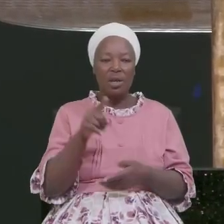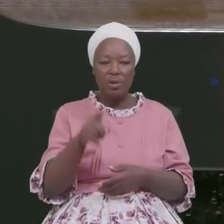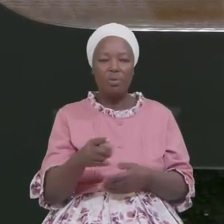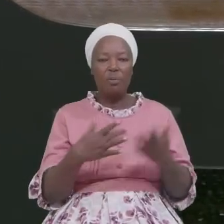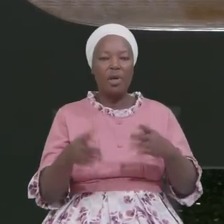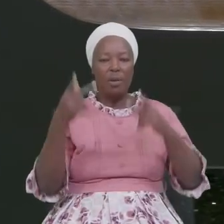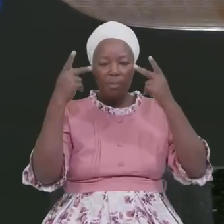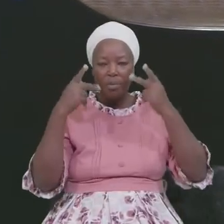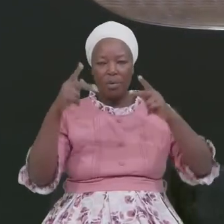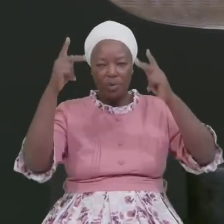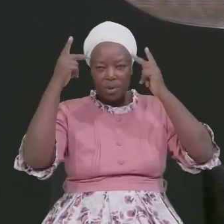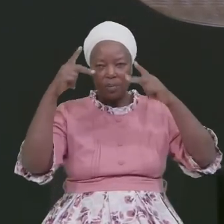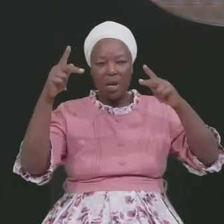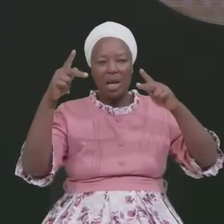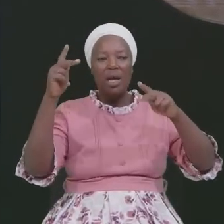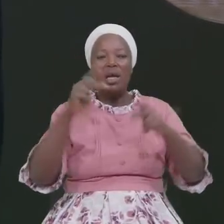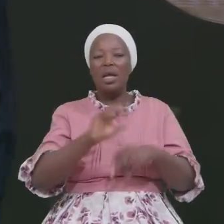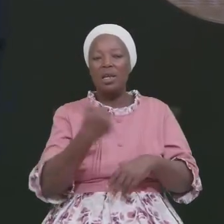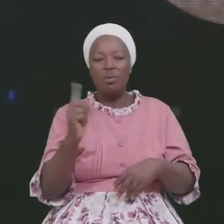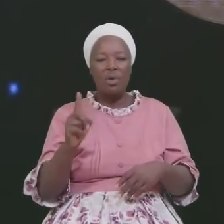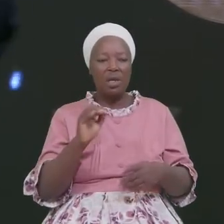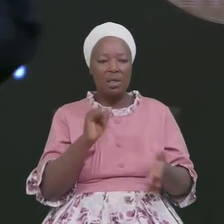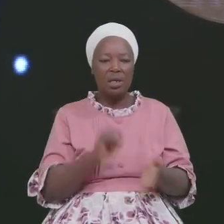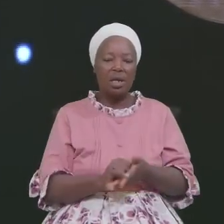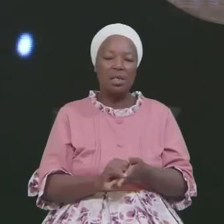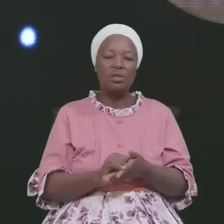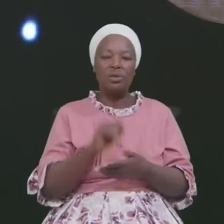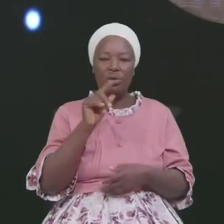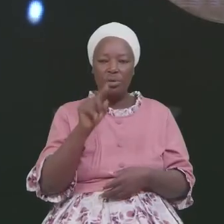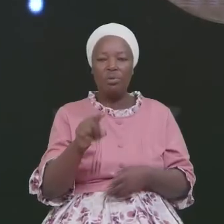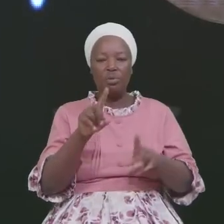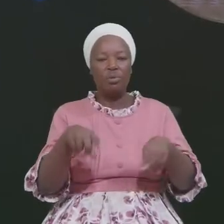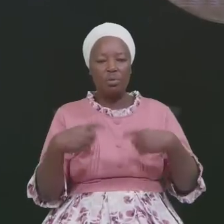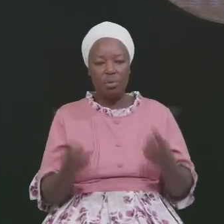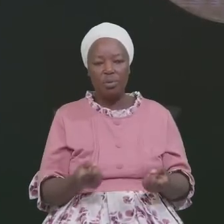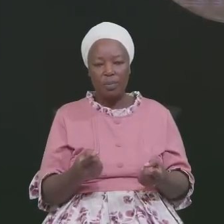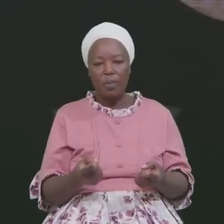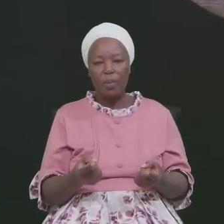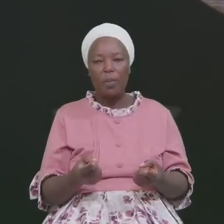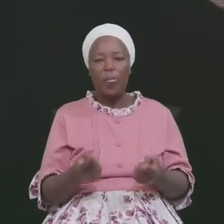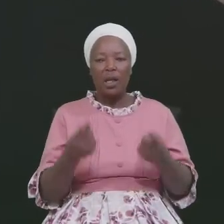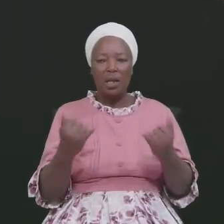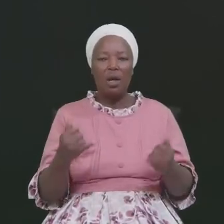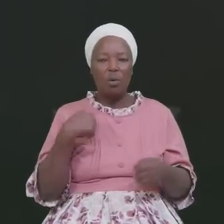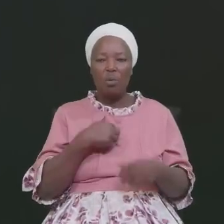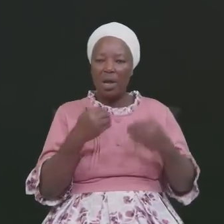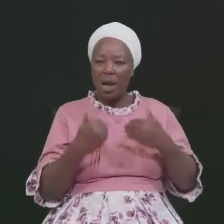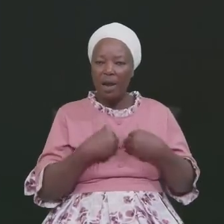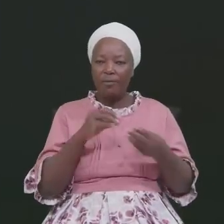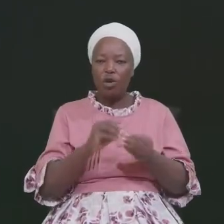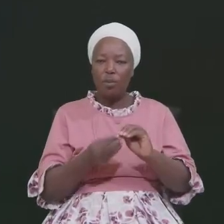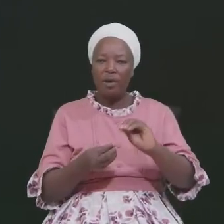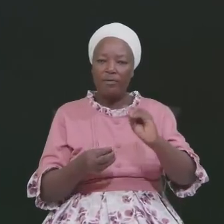mayest prosper whithersoever thou goest. Now we have number